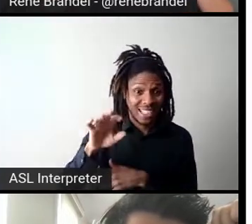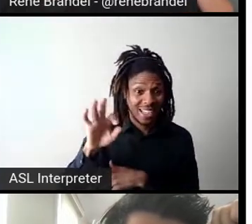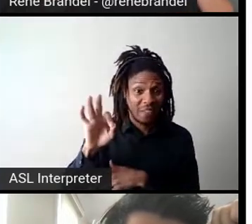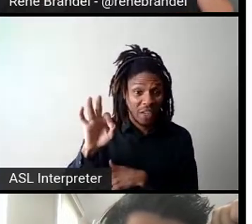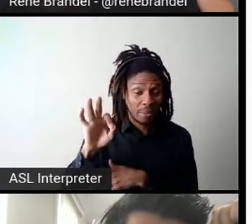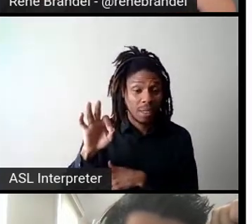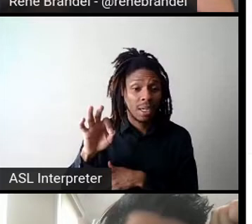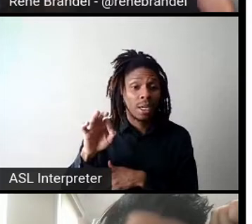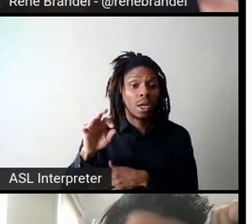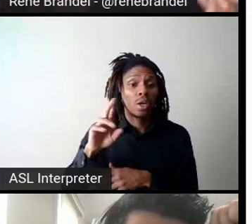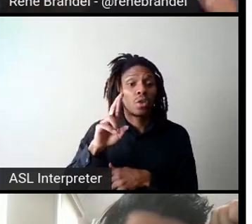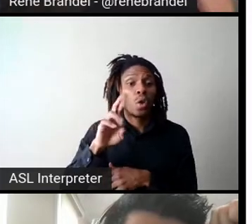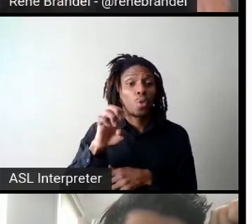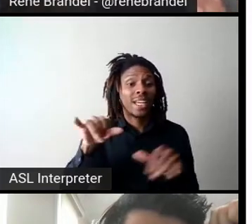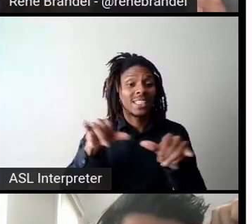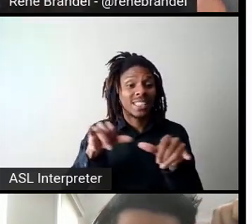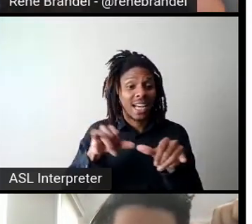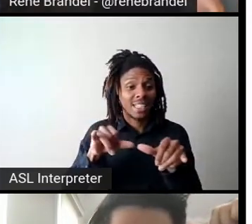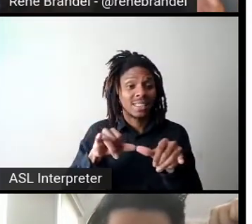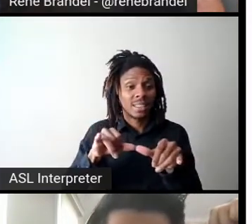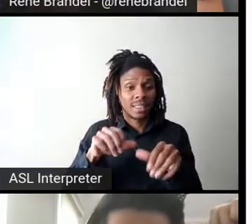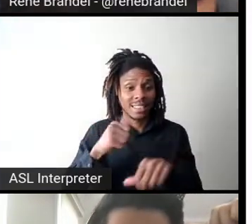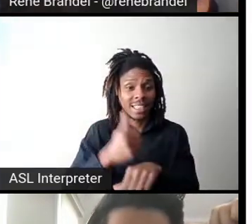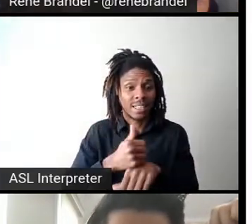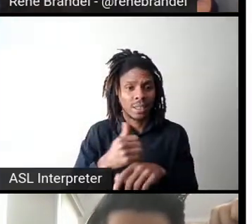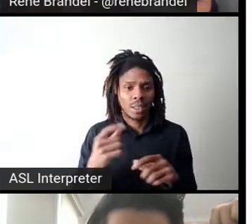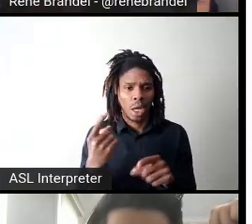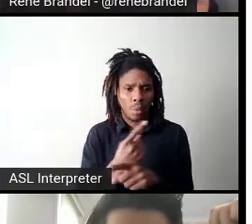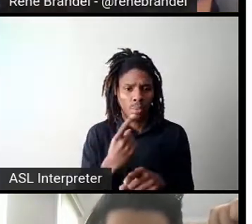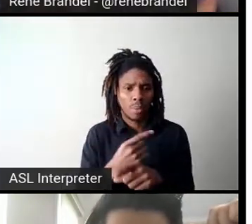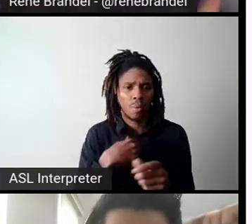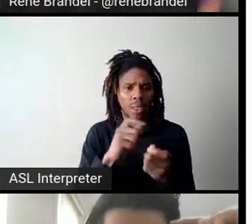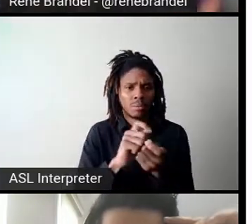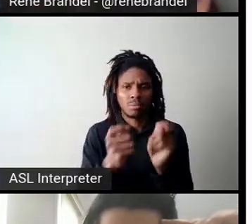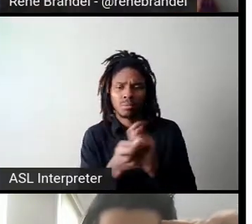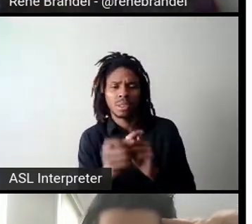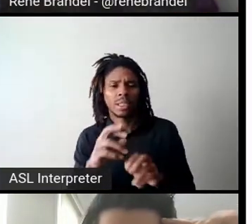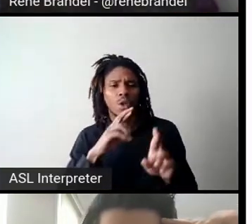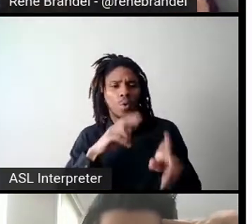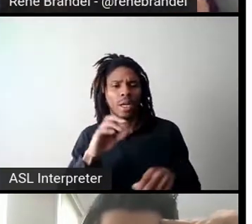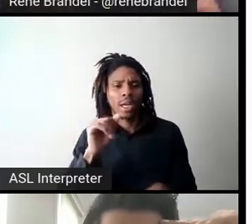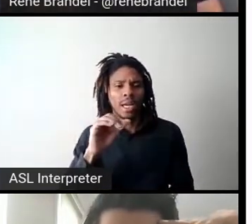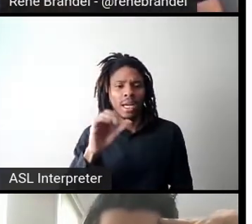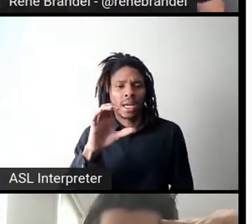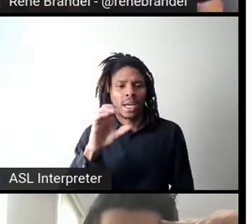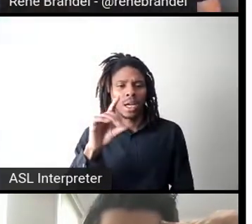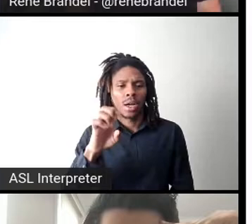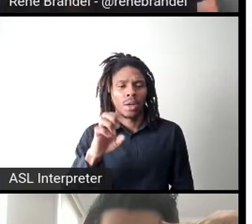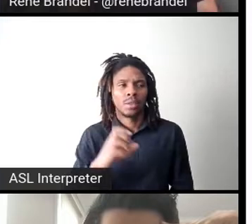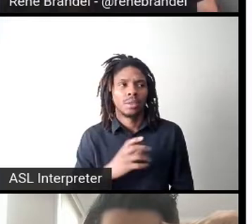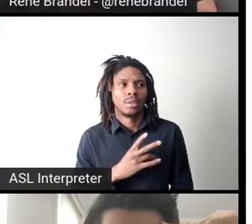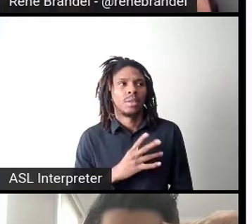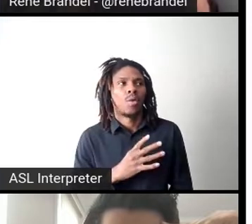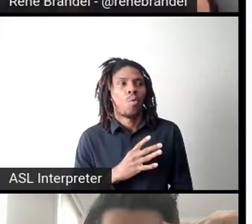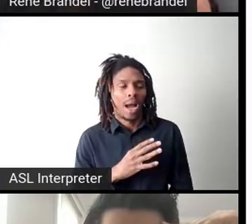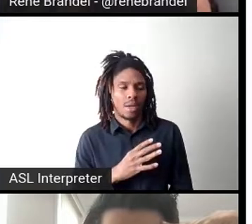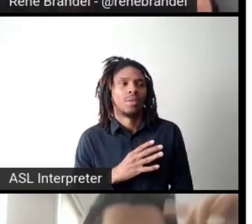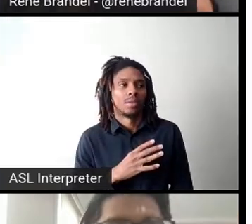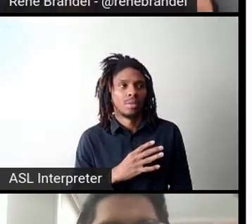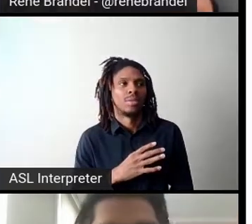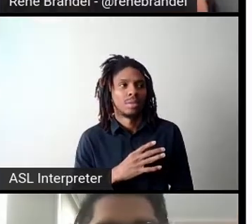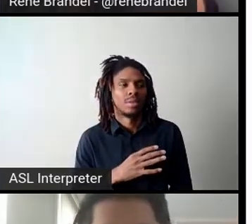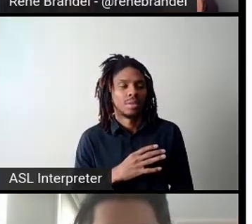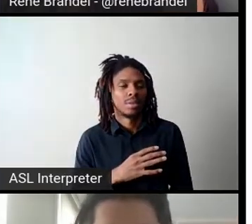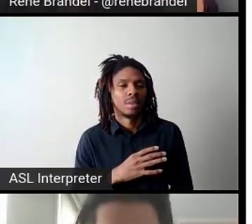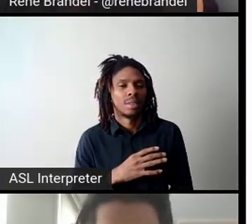are appropriate, and we'll translate that actually perfectly as well into React code. Amazing. Yeah, that's pretty impressive. How